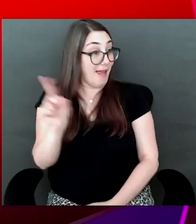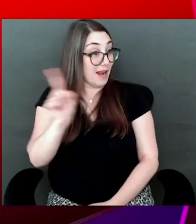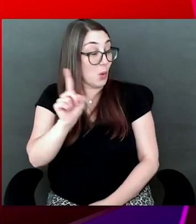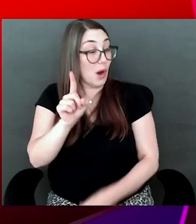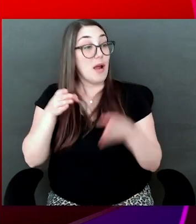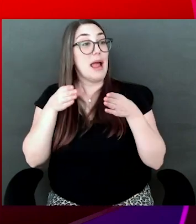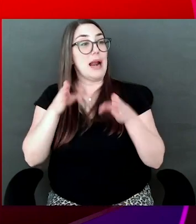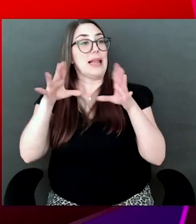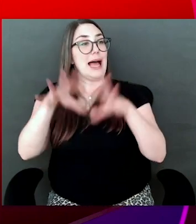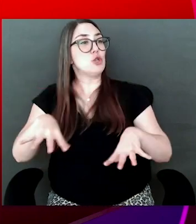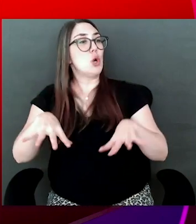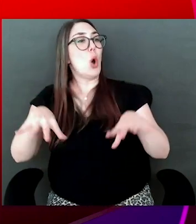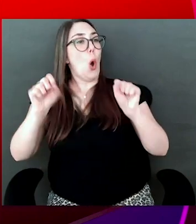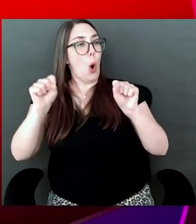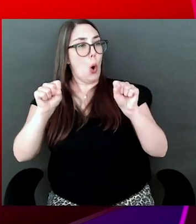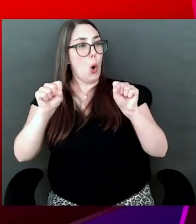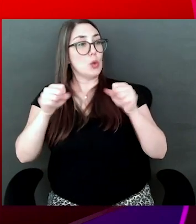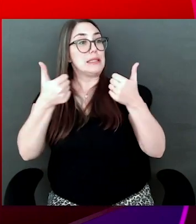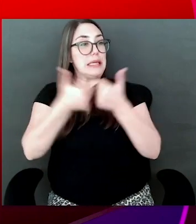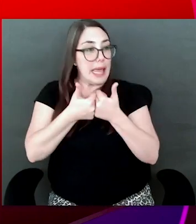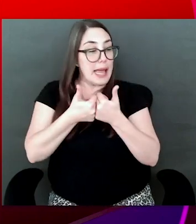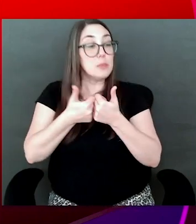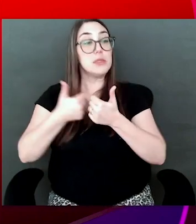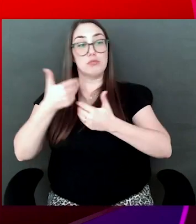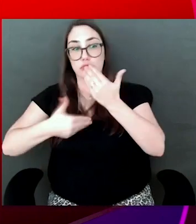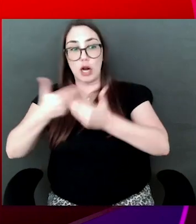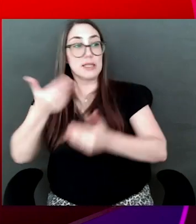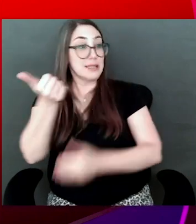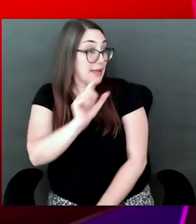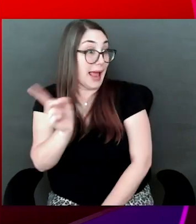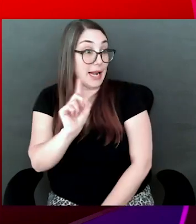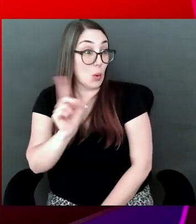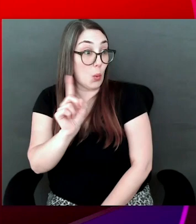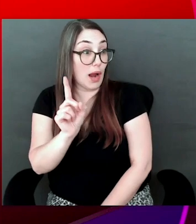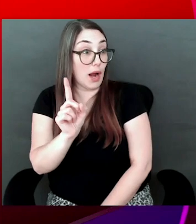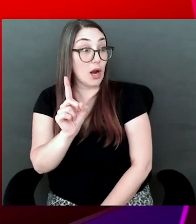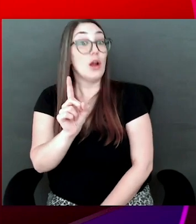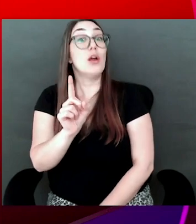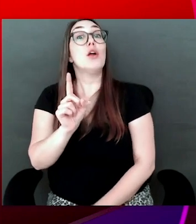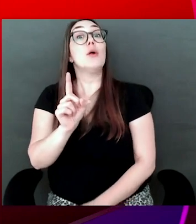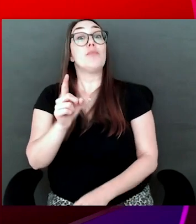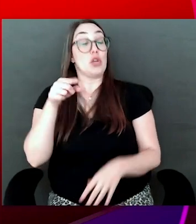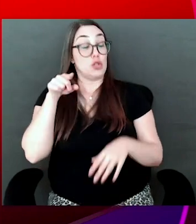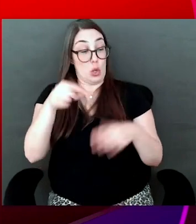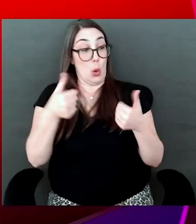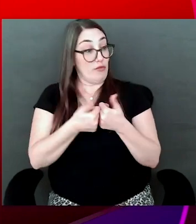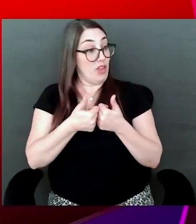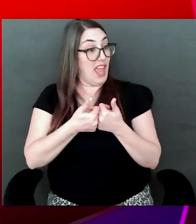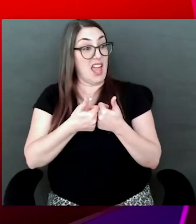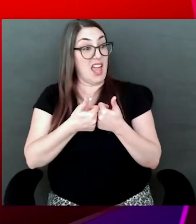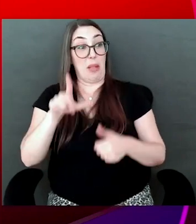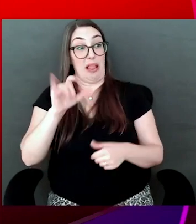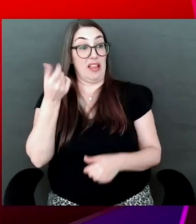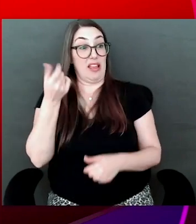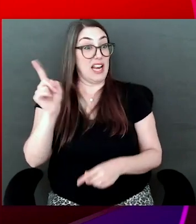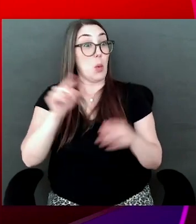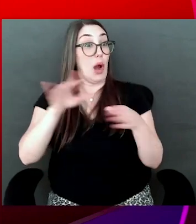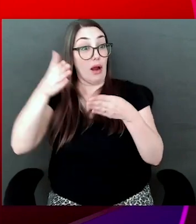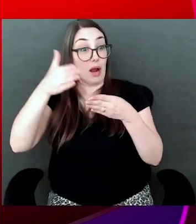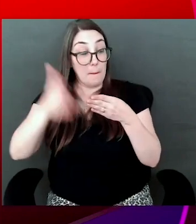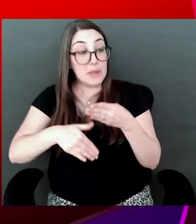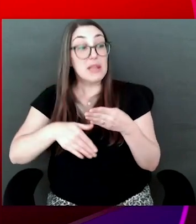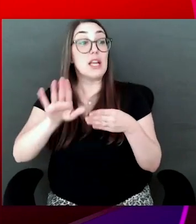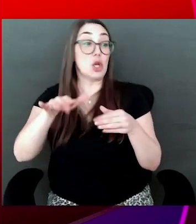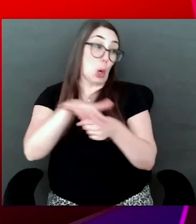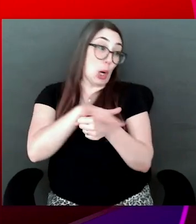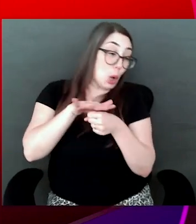allows you to host game server processes anywhere. So you can create something called a GameLift Anywhere fleet. You have your custom location, and then you can host a game server